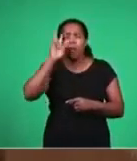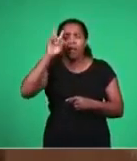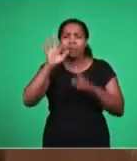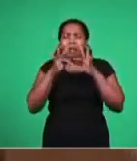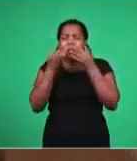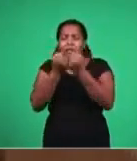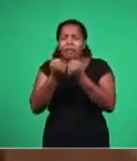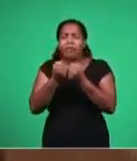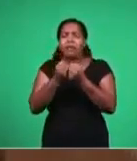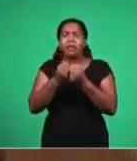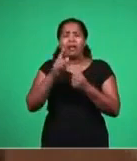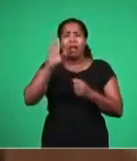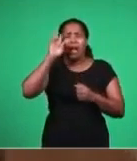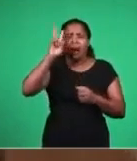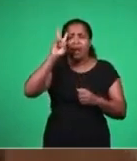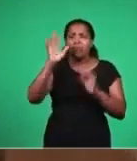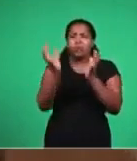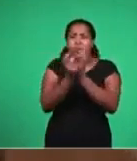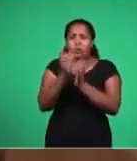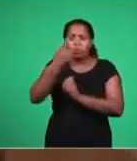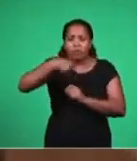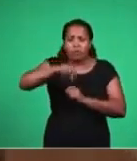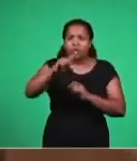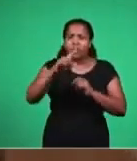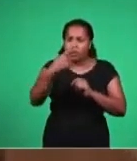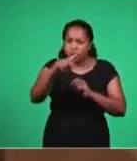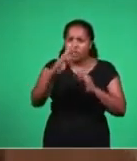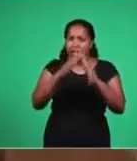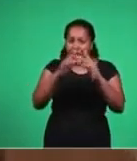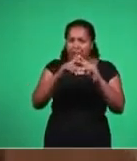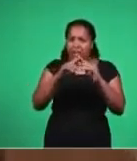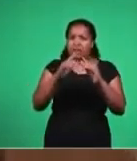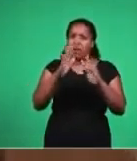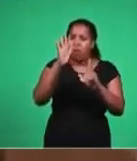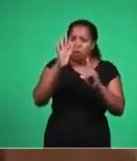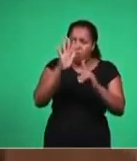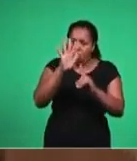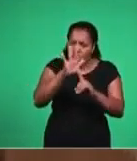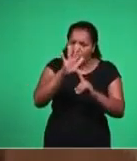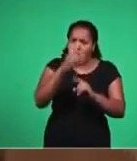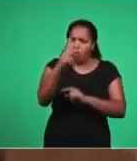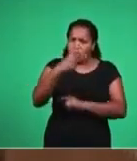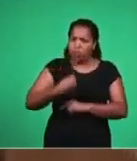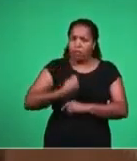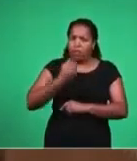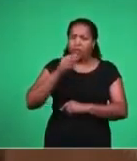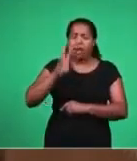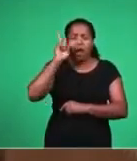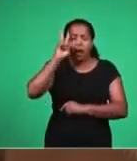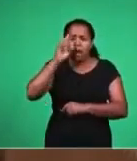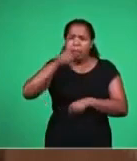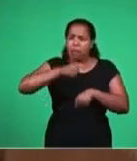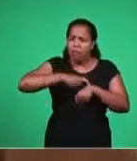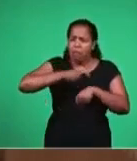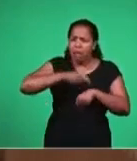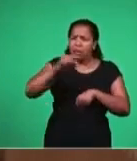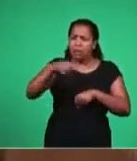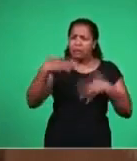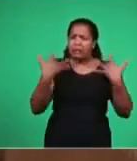You remember those people that went to your church. Remember those people that did early dawn for you. You remember those people that came to your house and prayed for you. Do you remember?